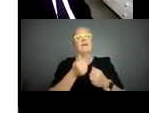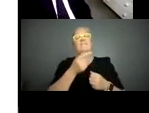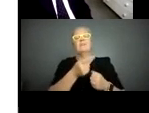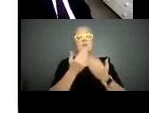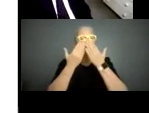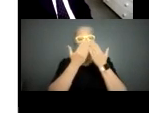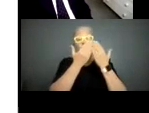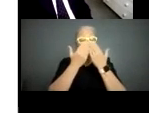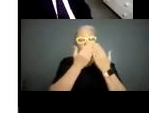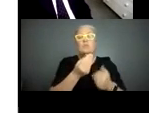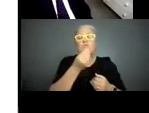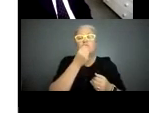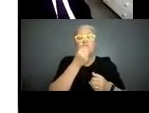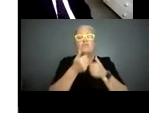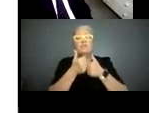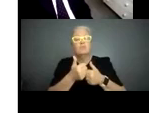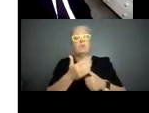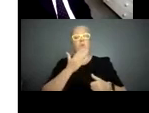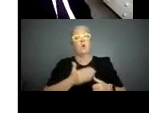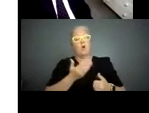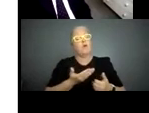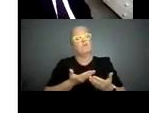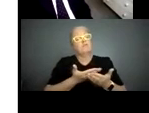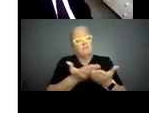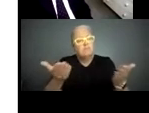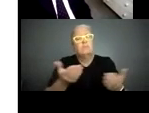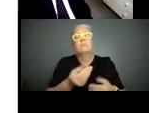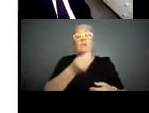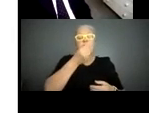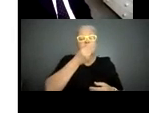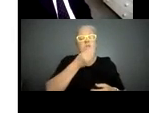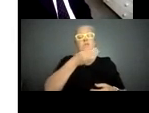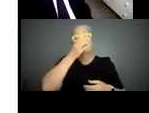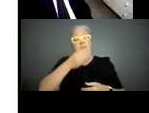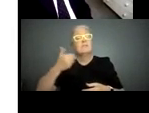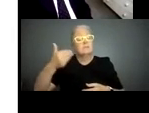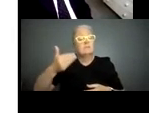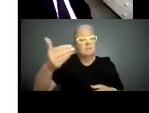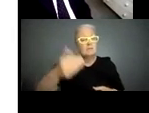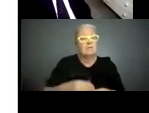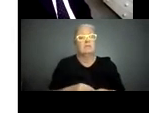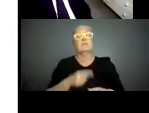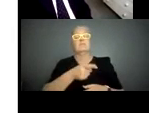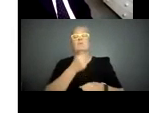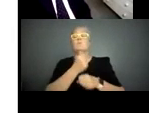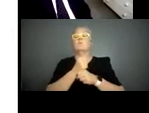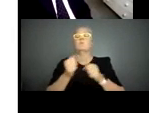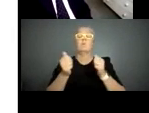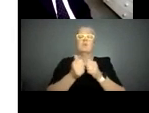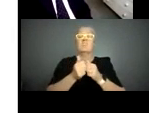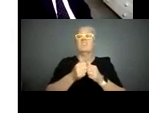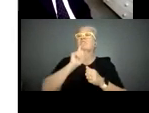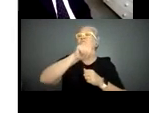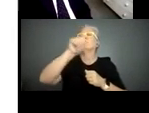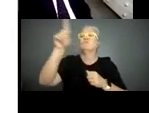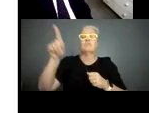children here get food and drinks each day. The school works with voluntary organizations such as Rehab, and